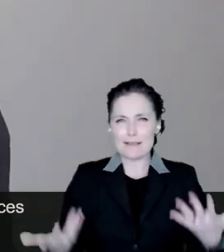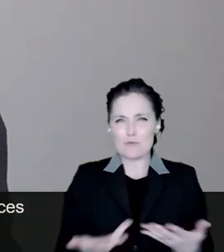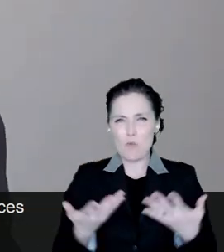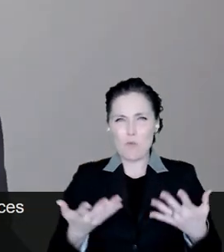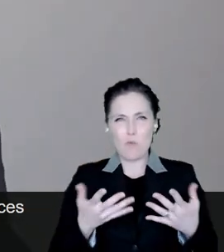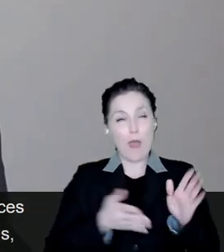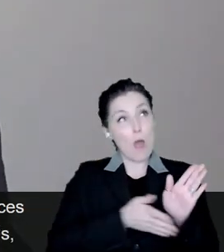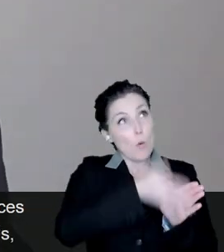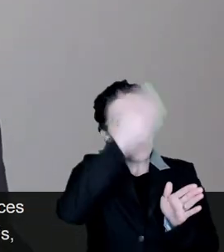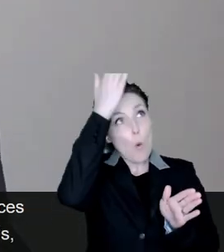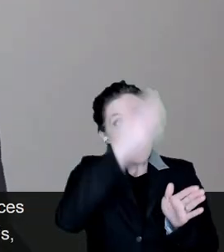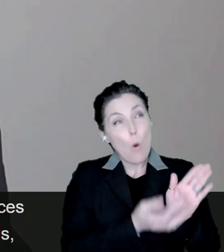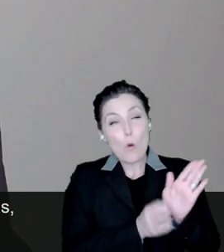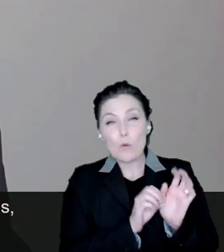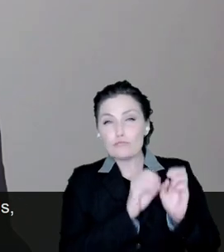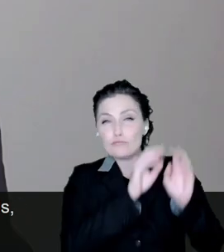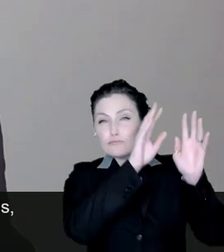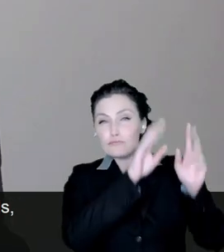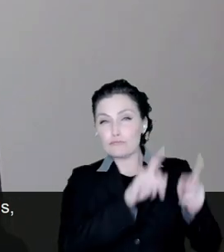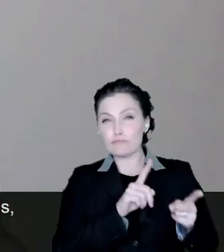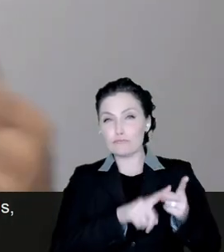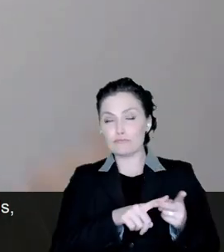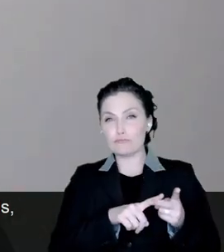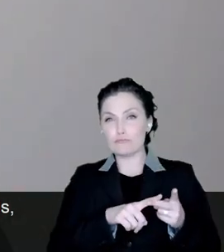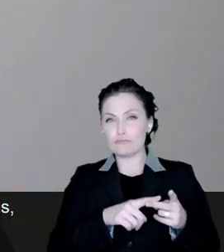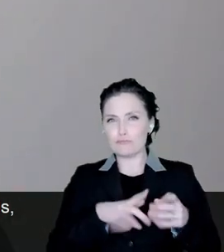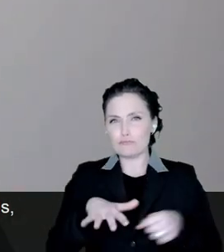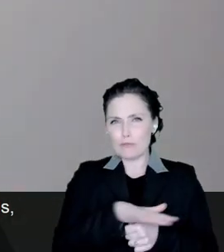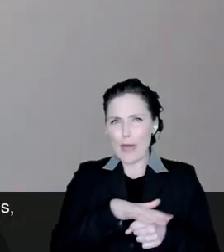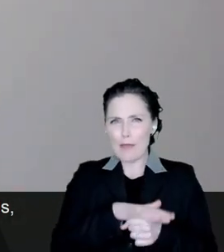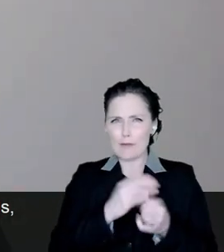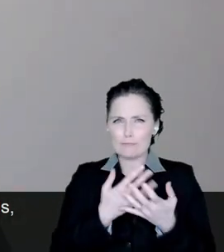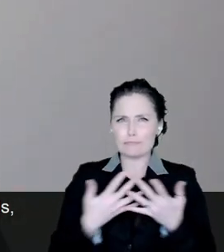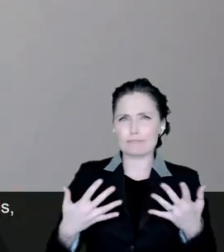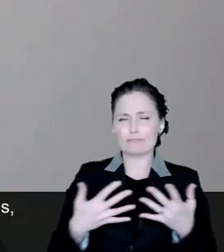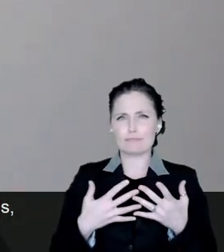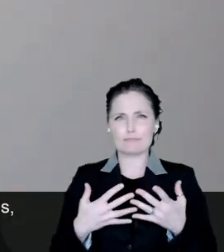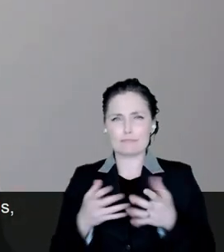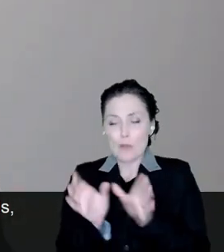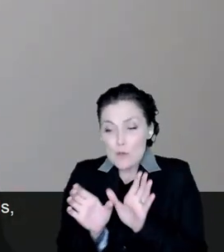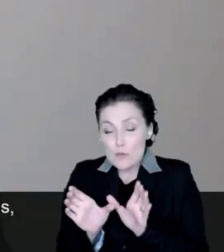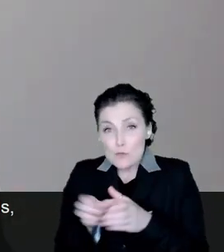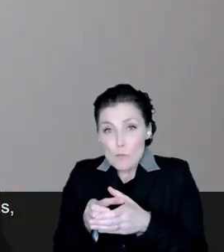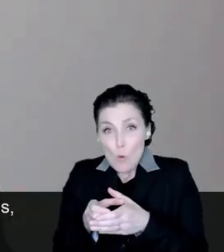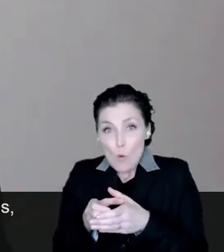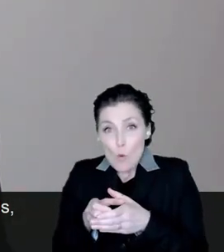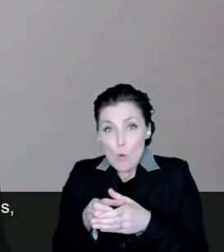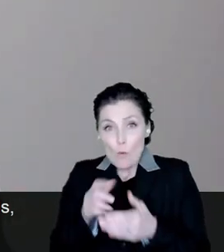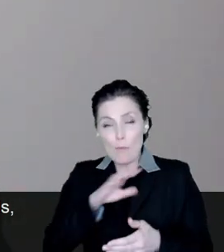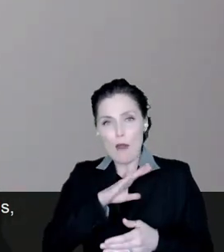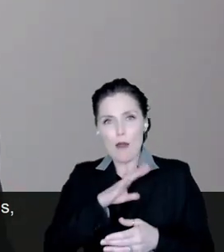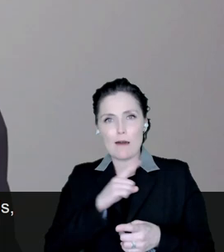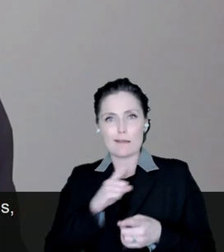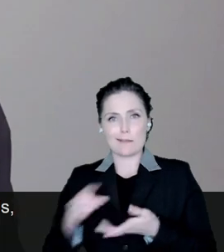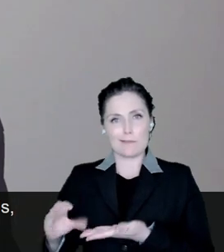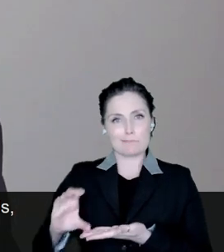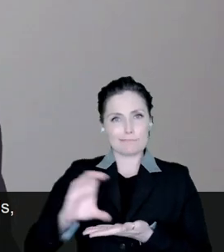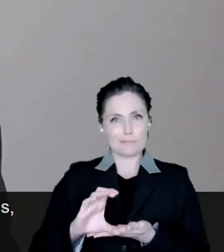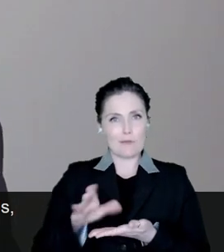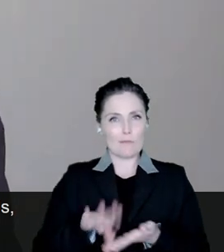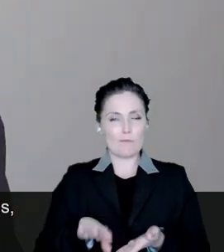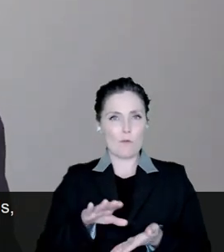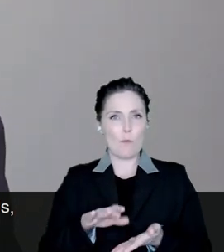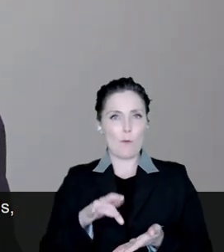parks, and so forth. And we're backing that up with money from City Hall. Leonie Cooper, who's a member of the